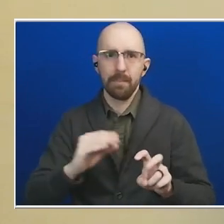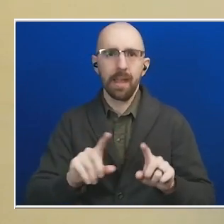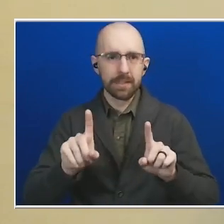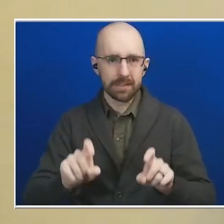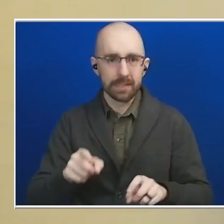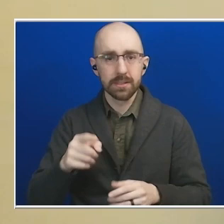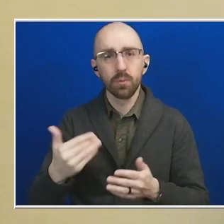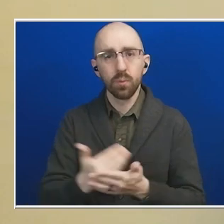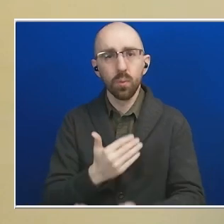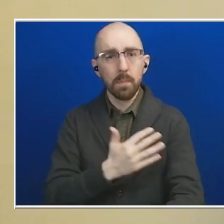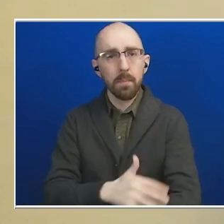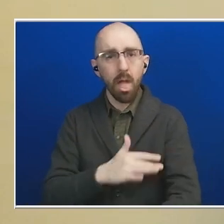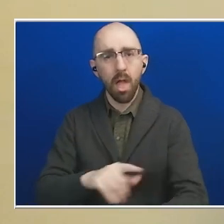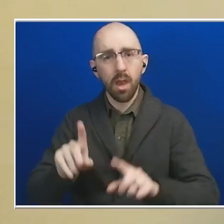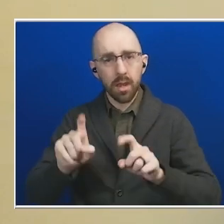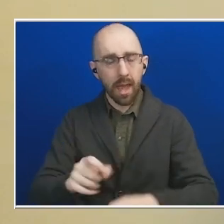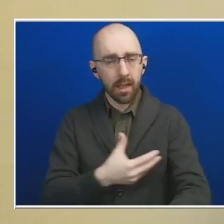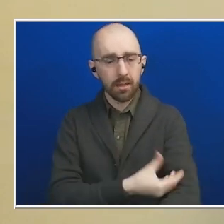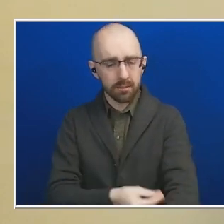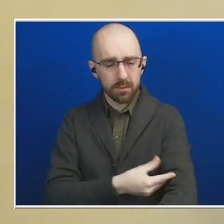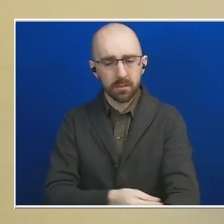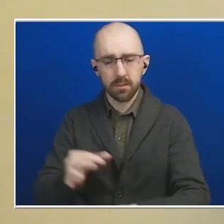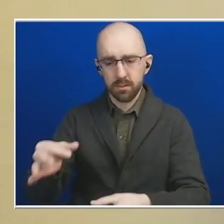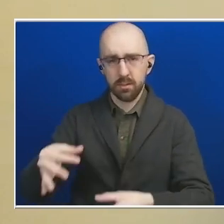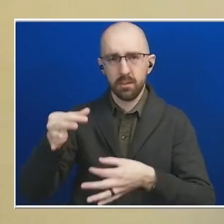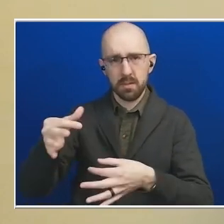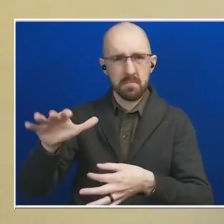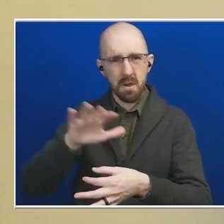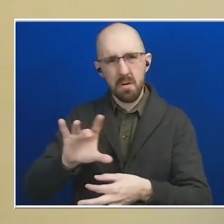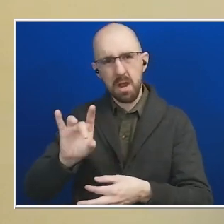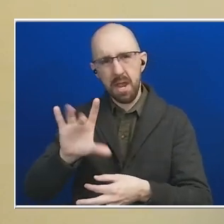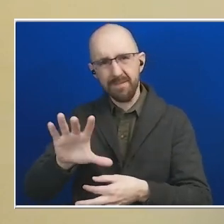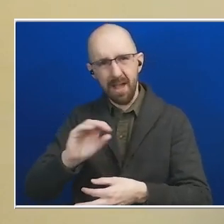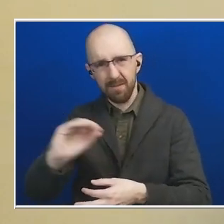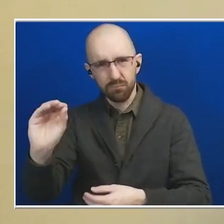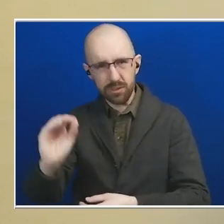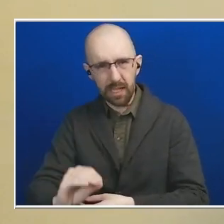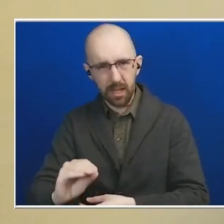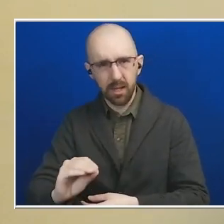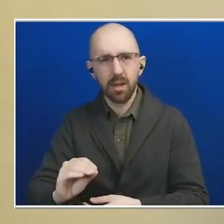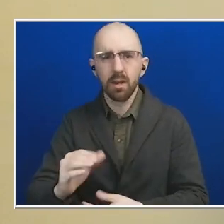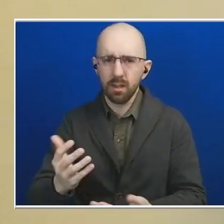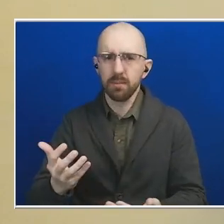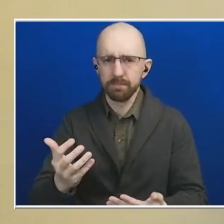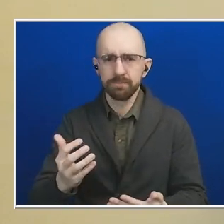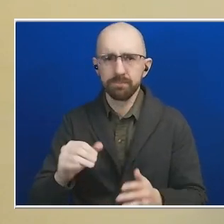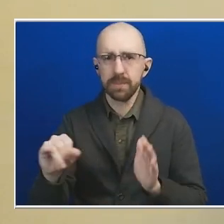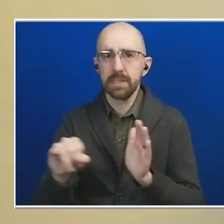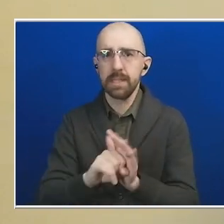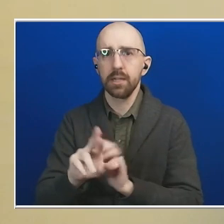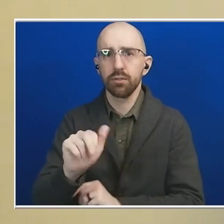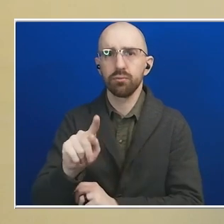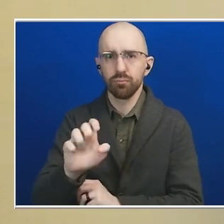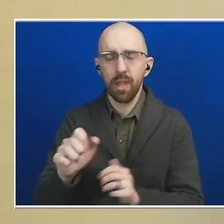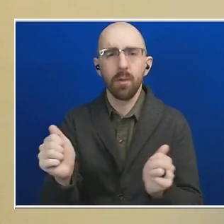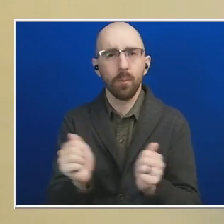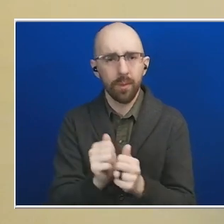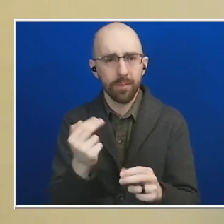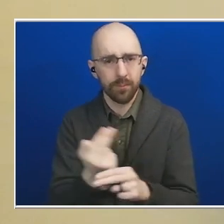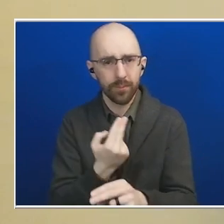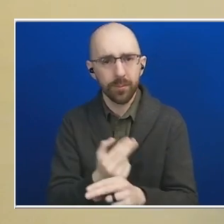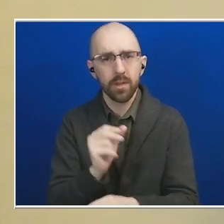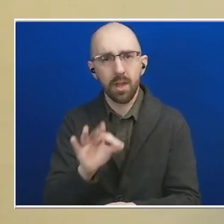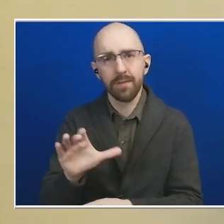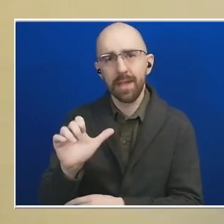blood-based test that basically has about an 85% detection rate with the use of a cancer